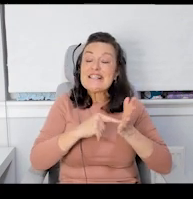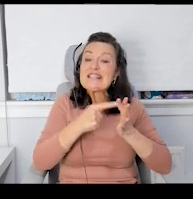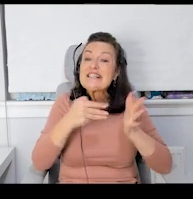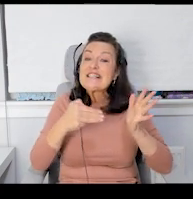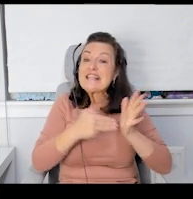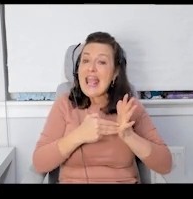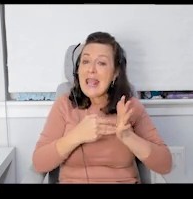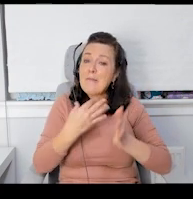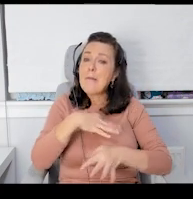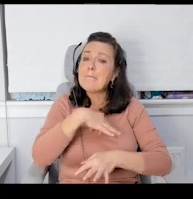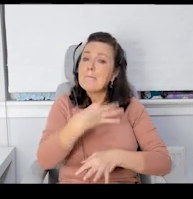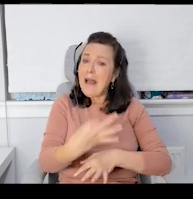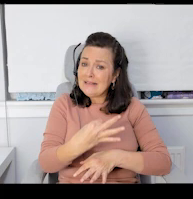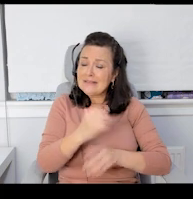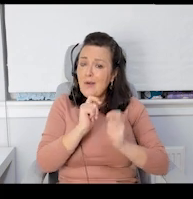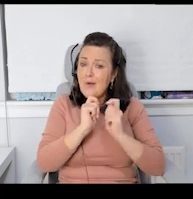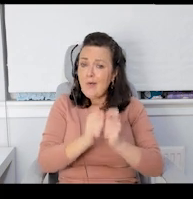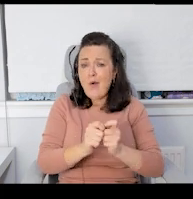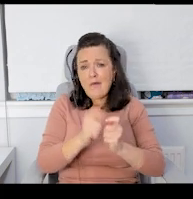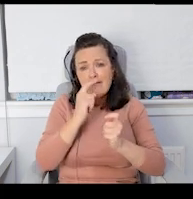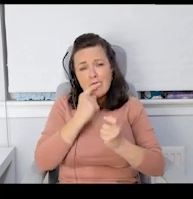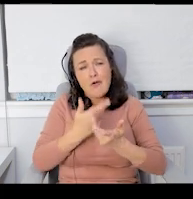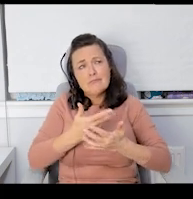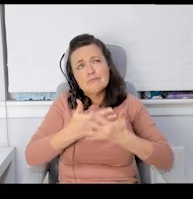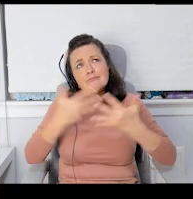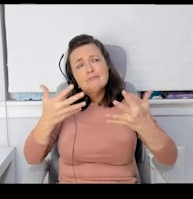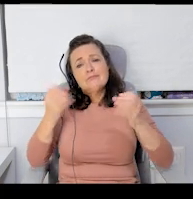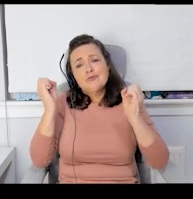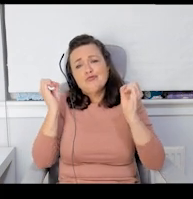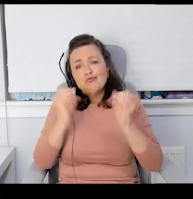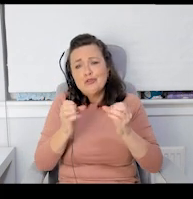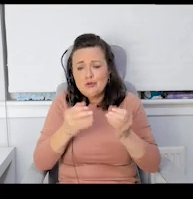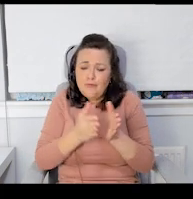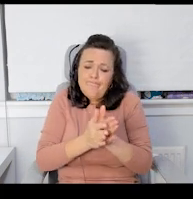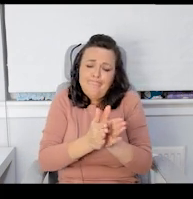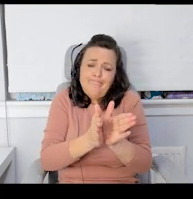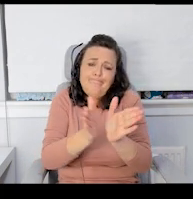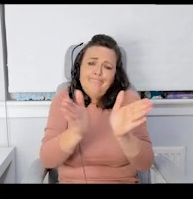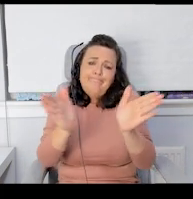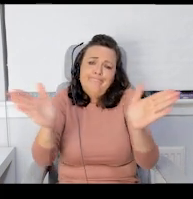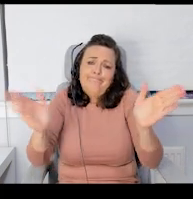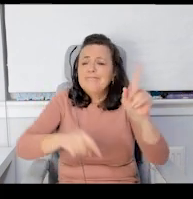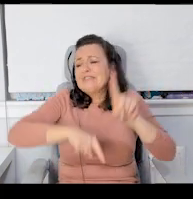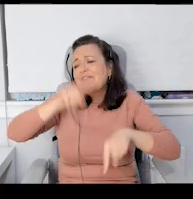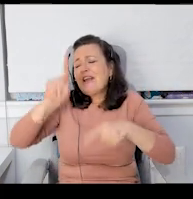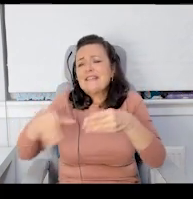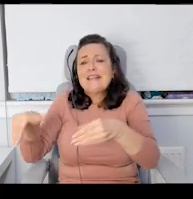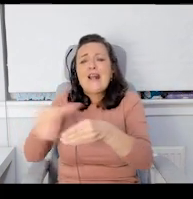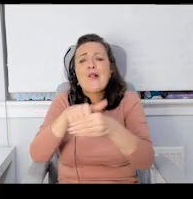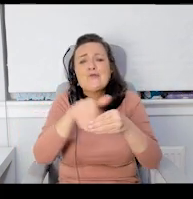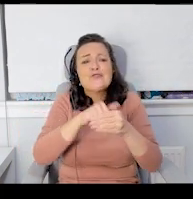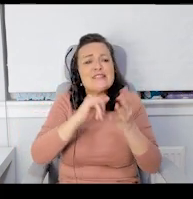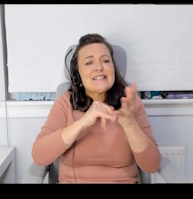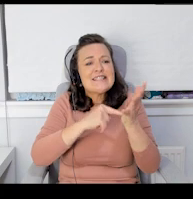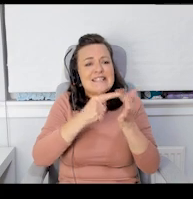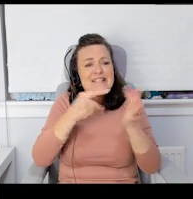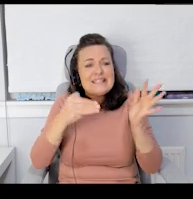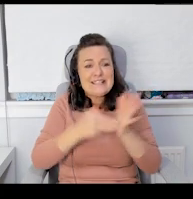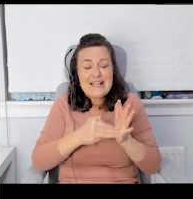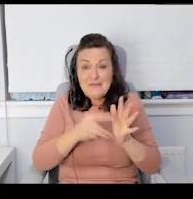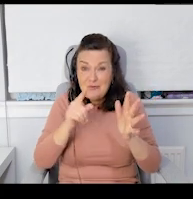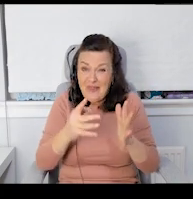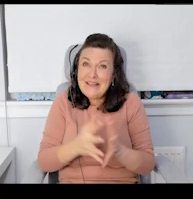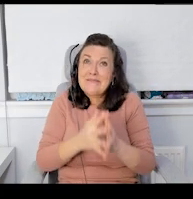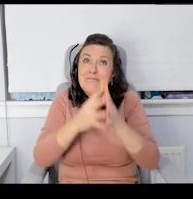Award for outstanding contribution to participation in widening diversity and inclusion in STEM. So that